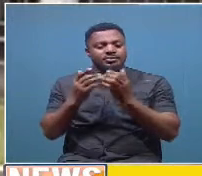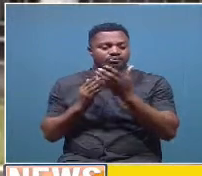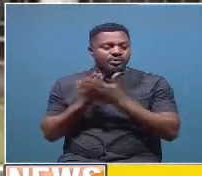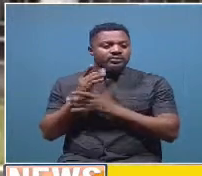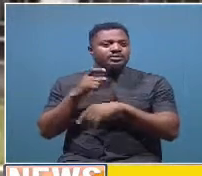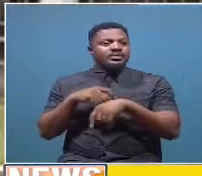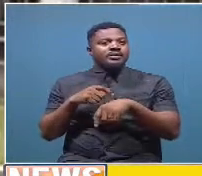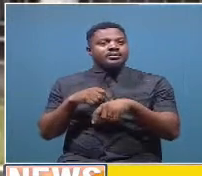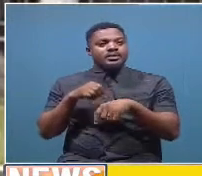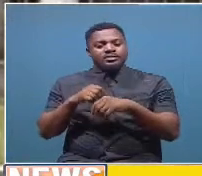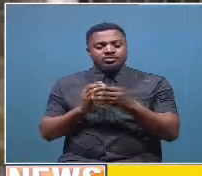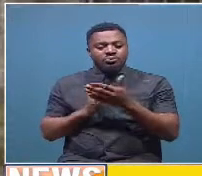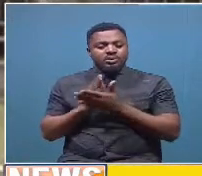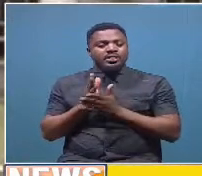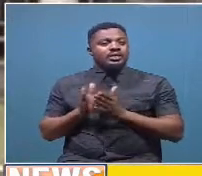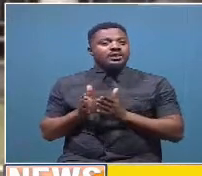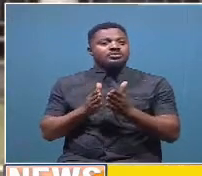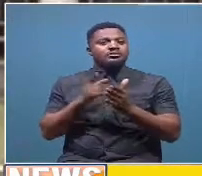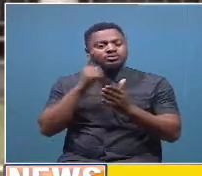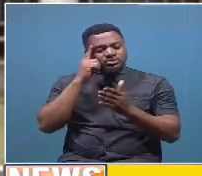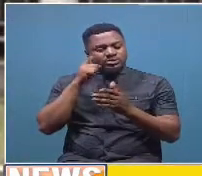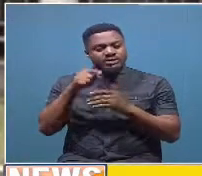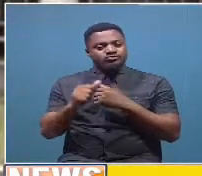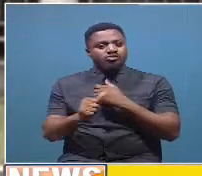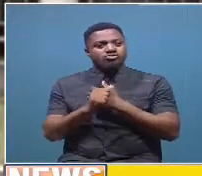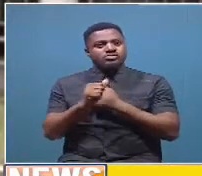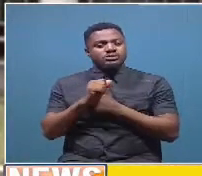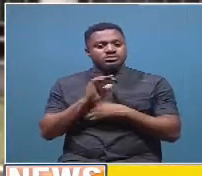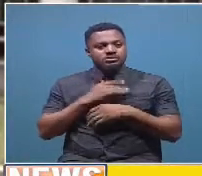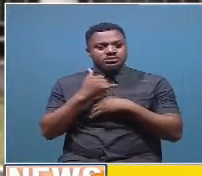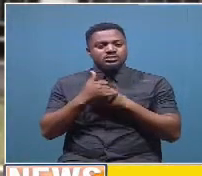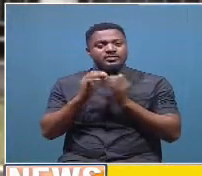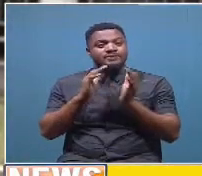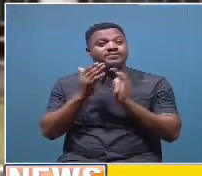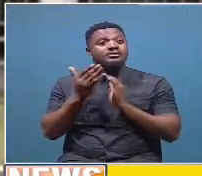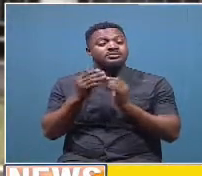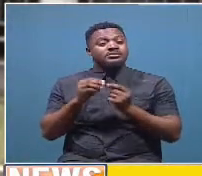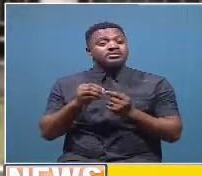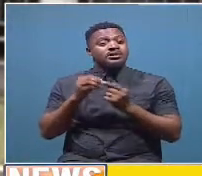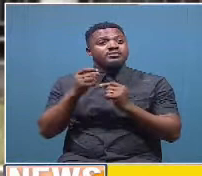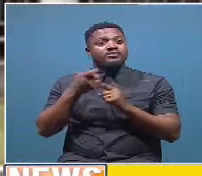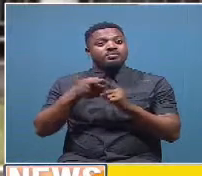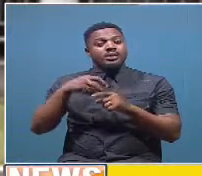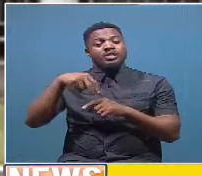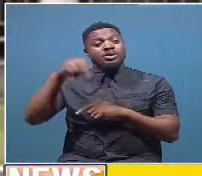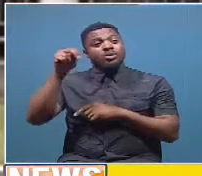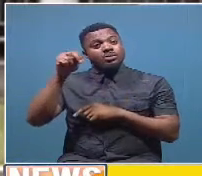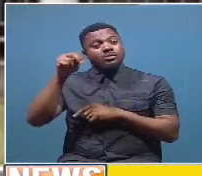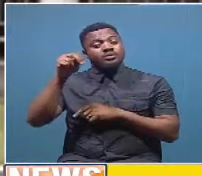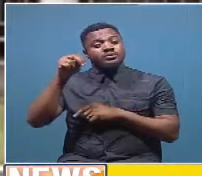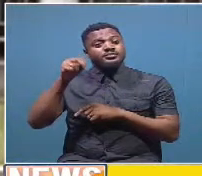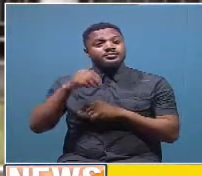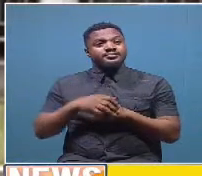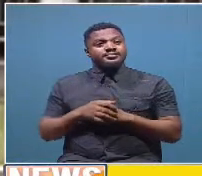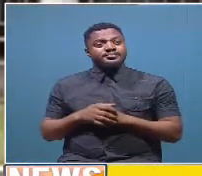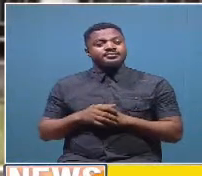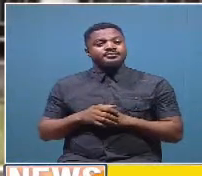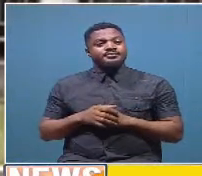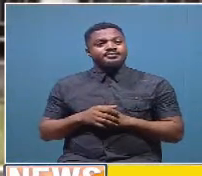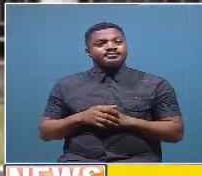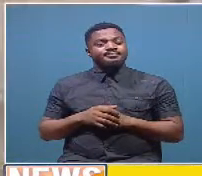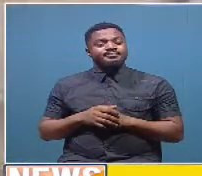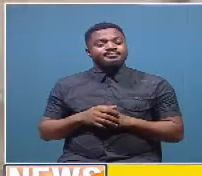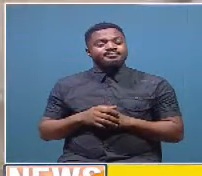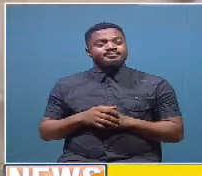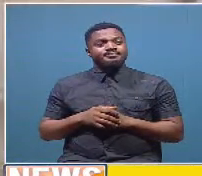time, it's in the right direction because of the kind of threat that our country faces, especially from the north, in respect to terrorism and